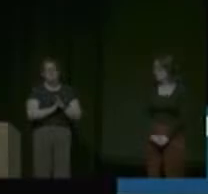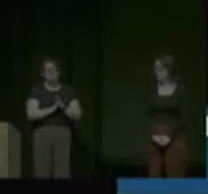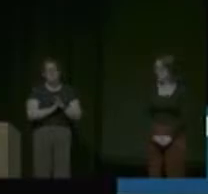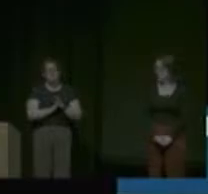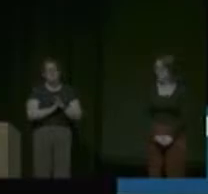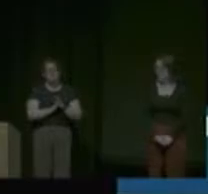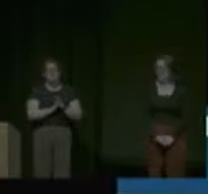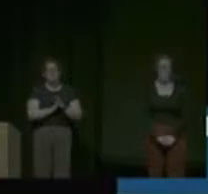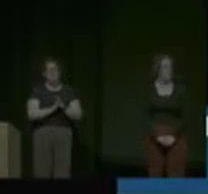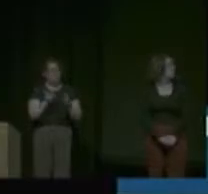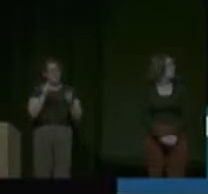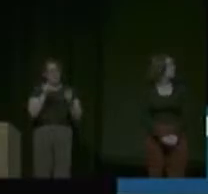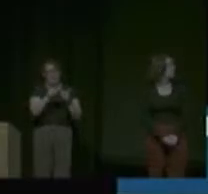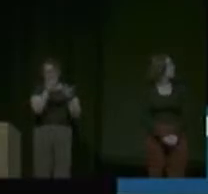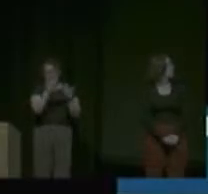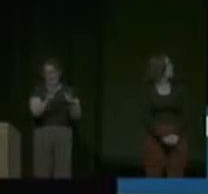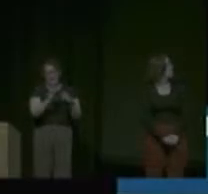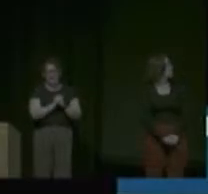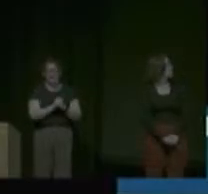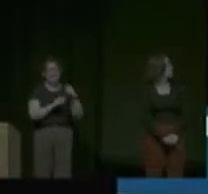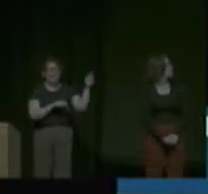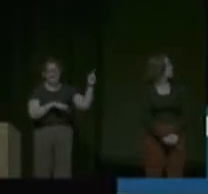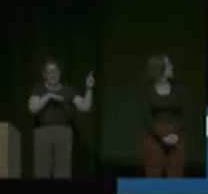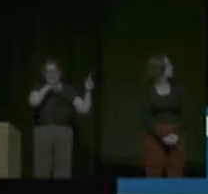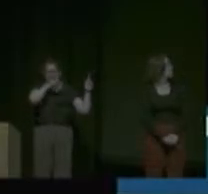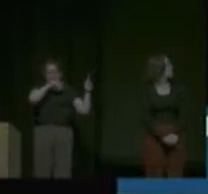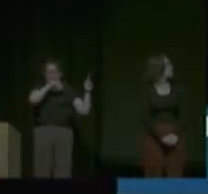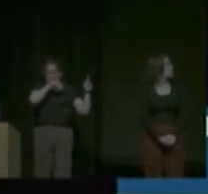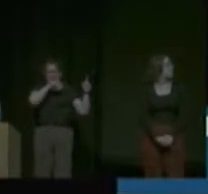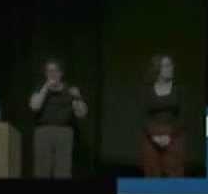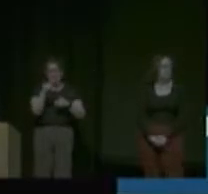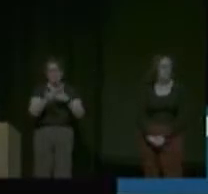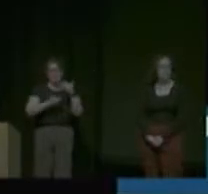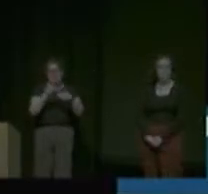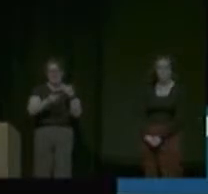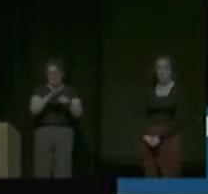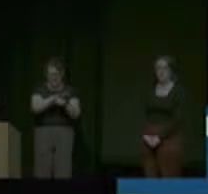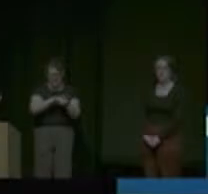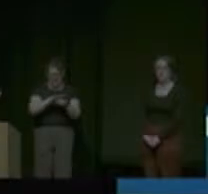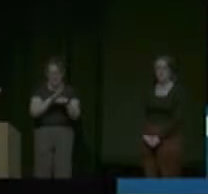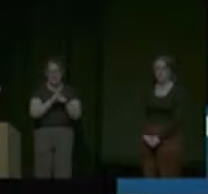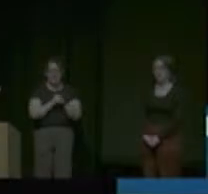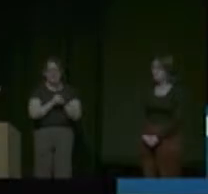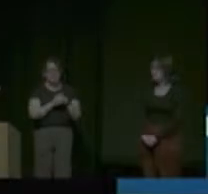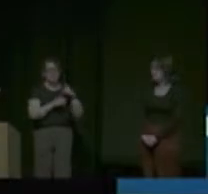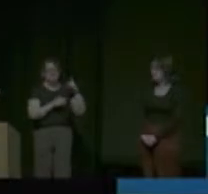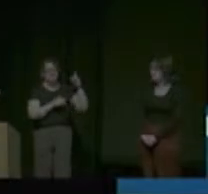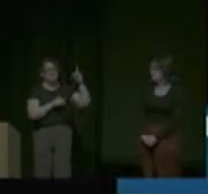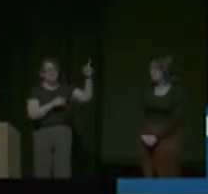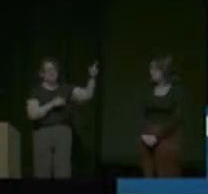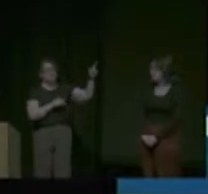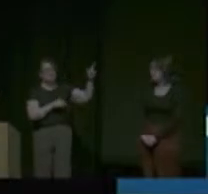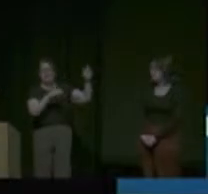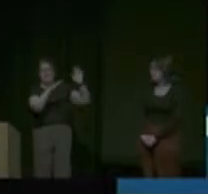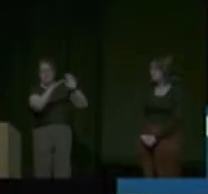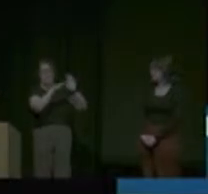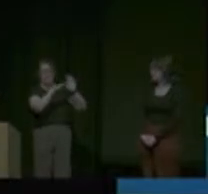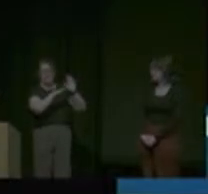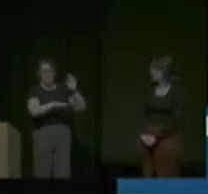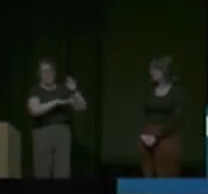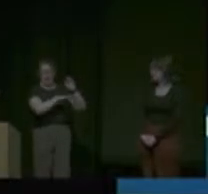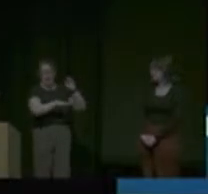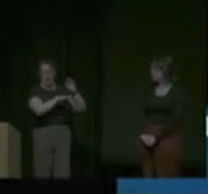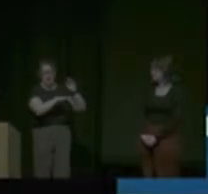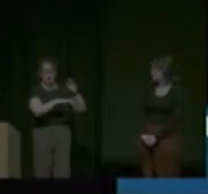All right, we're almost there. This is the sediment processing area. So walking through this, down here at the bottom is